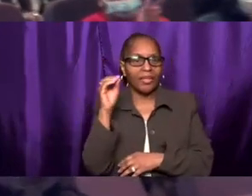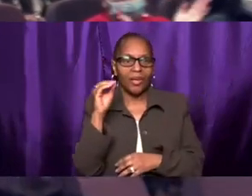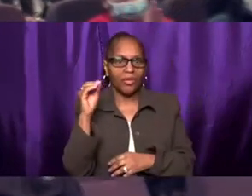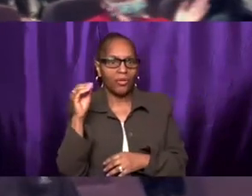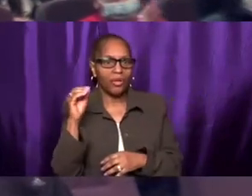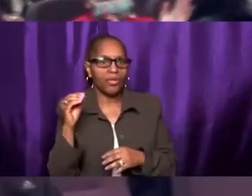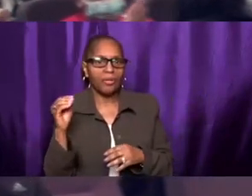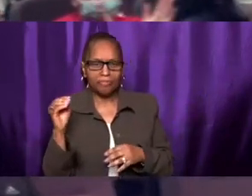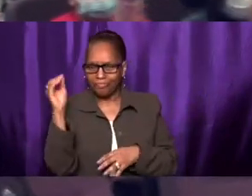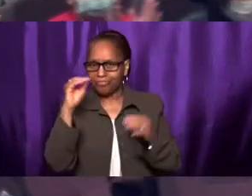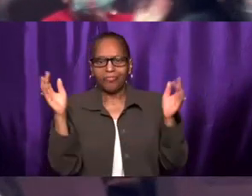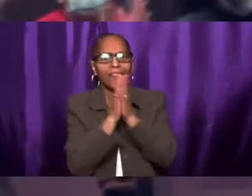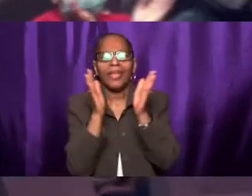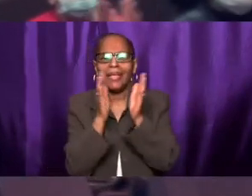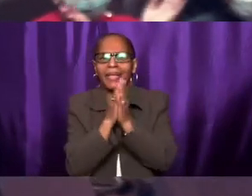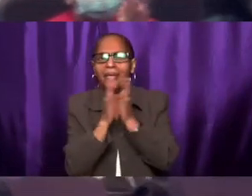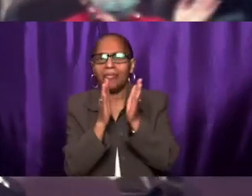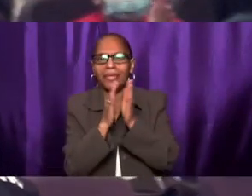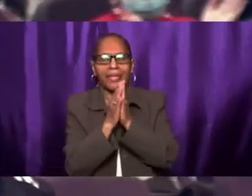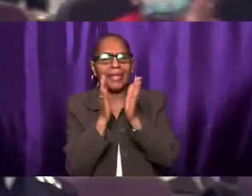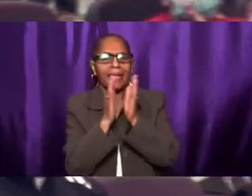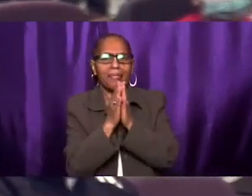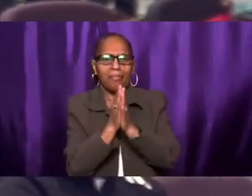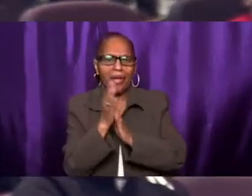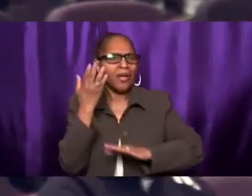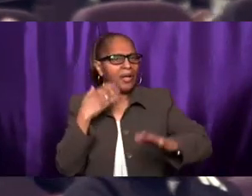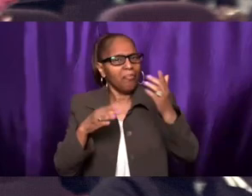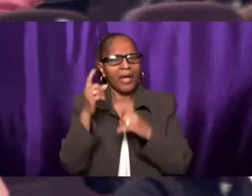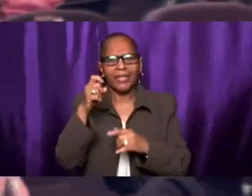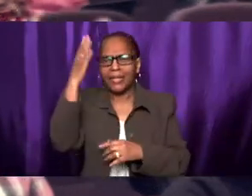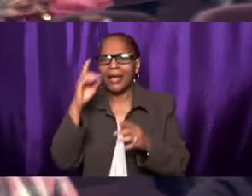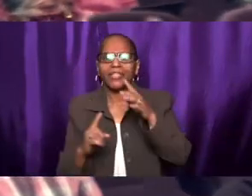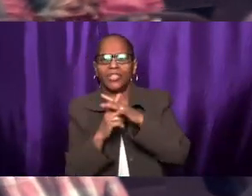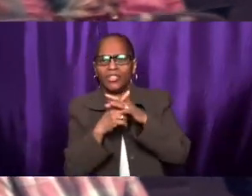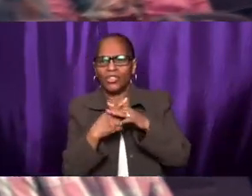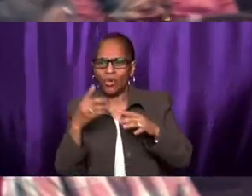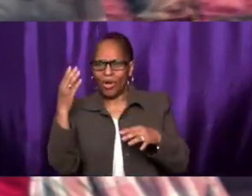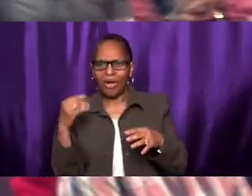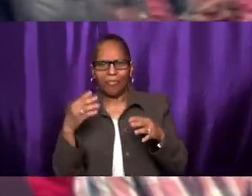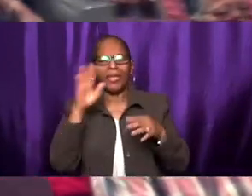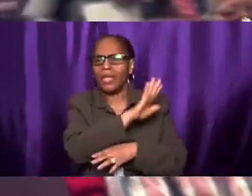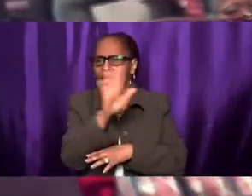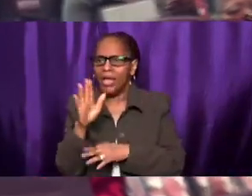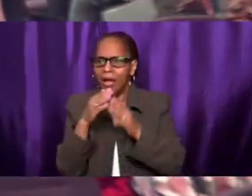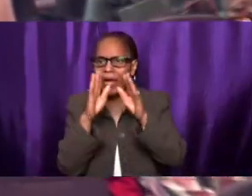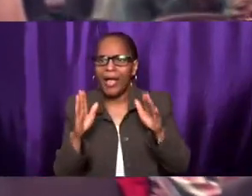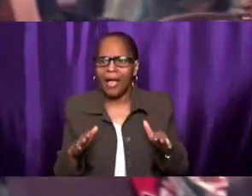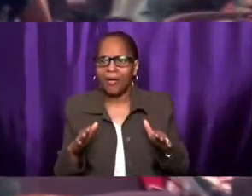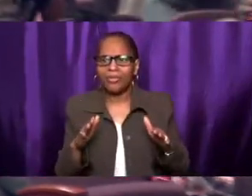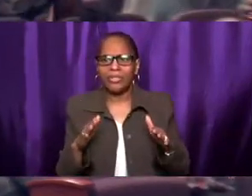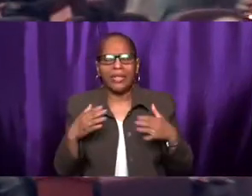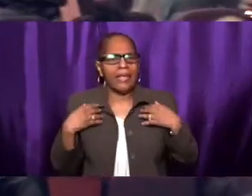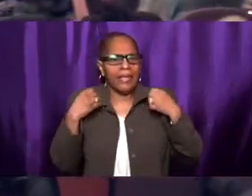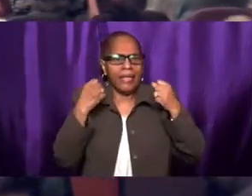No. Y'all still applauding like God is a ballerina. I need God to show up and throw his weight around. I need for the healing power